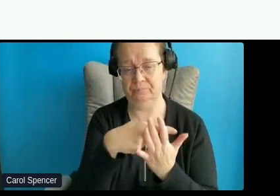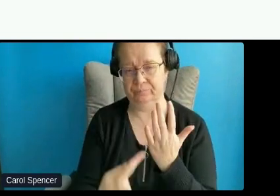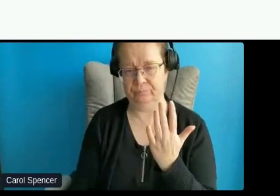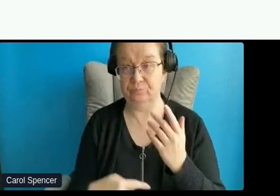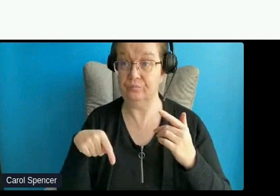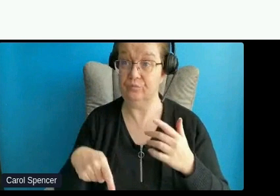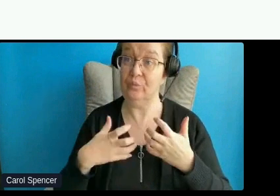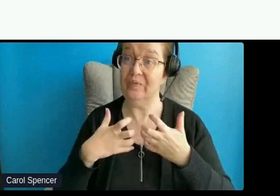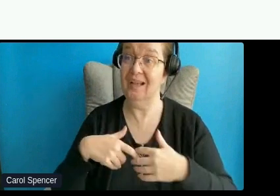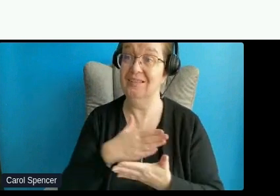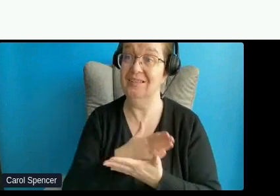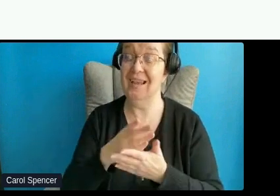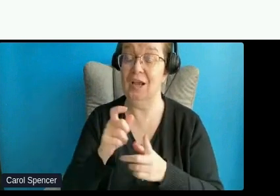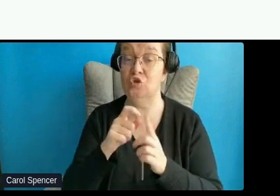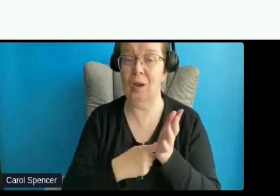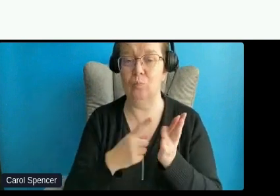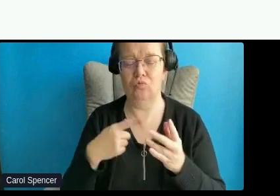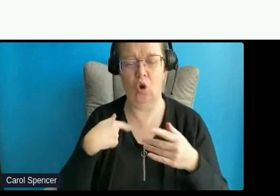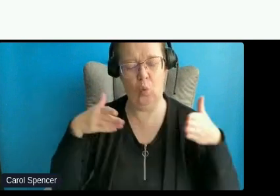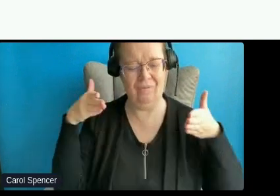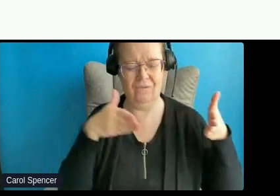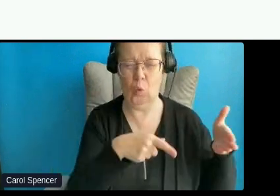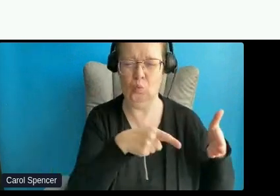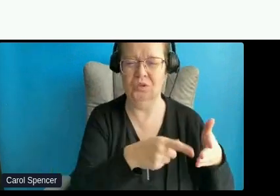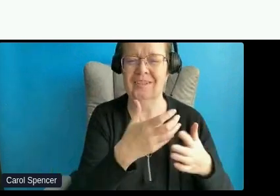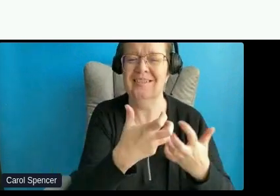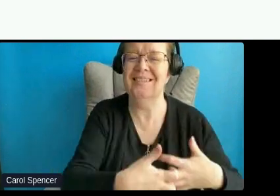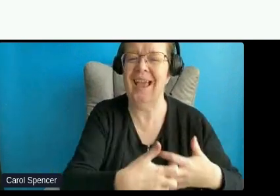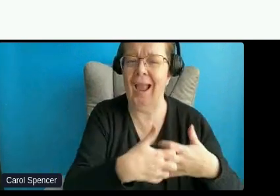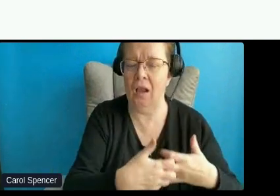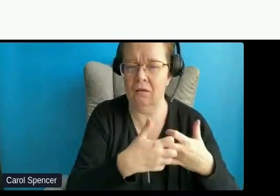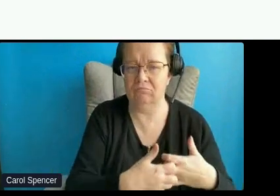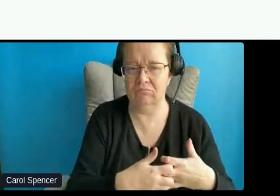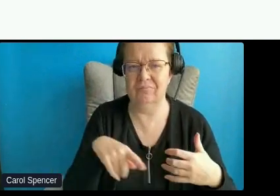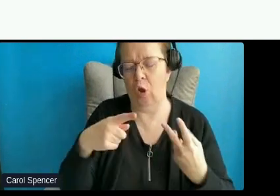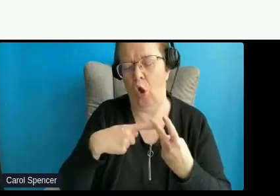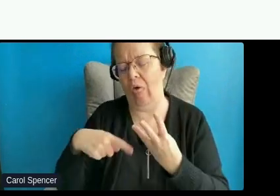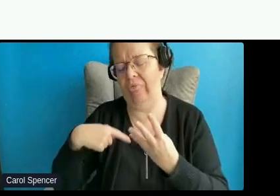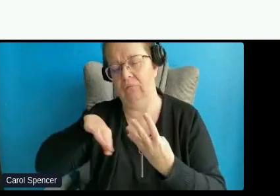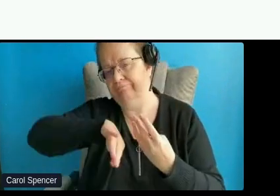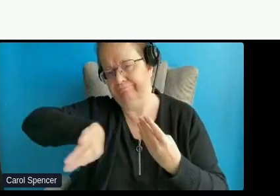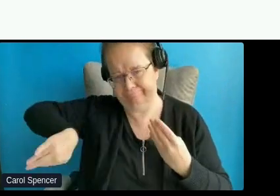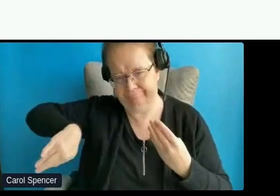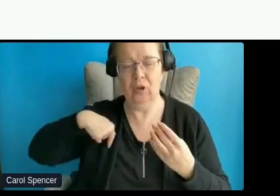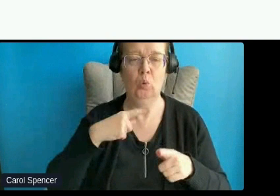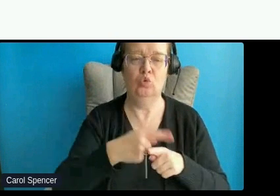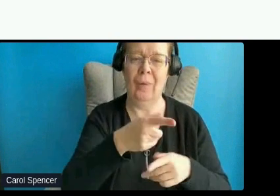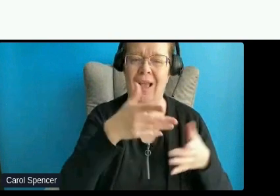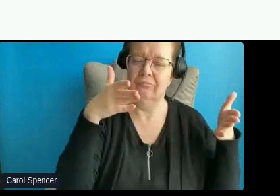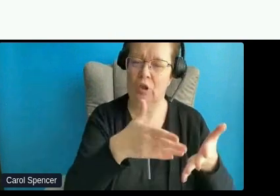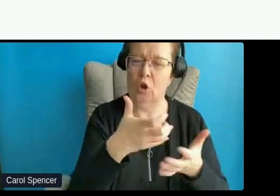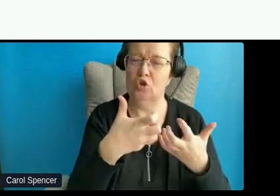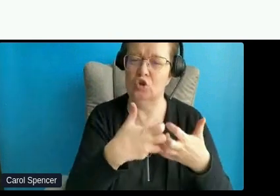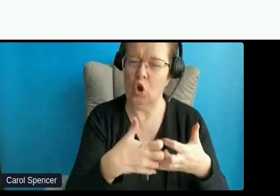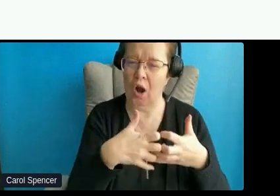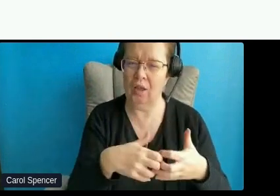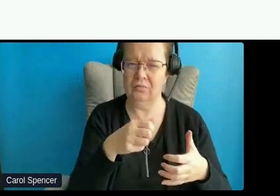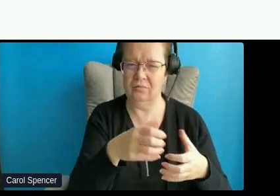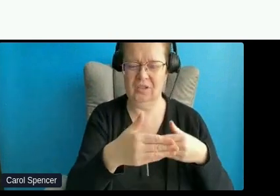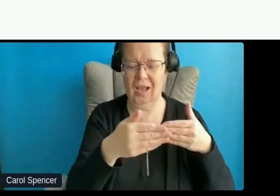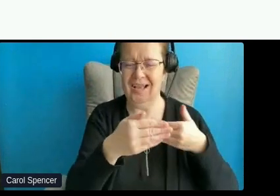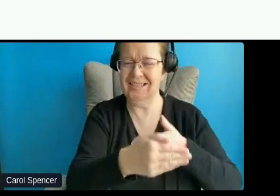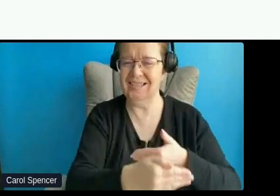Pro, we're focusing on the technology side of things. So a large part of what we're going to talk about today comes from our technology sector